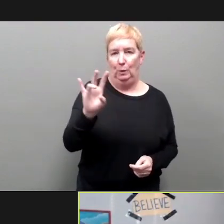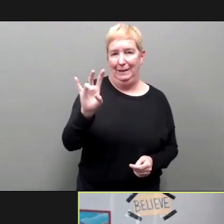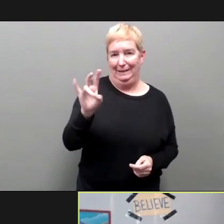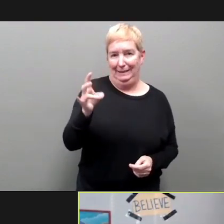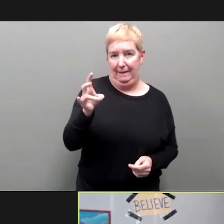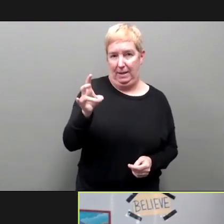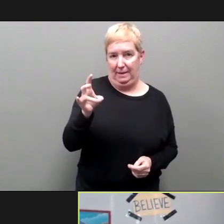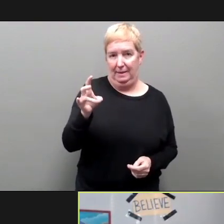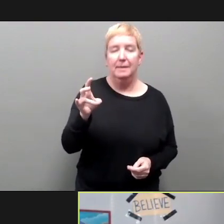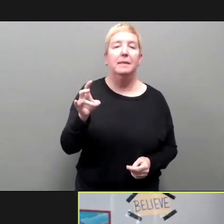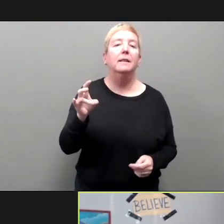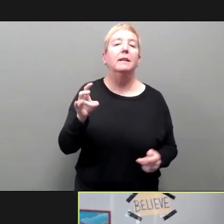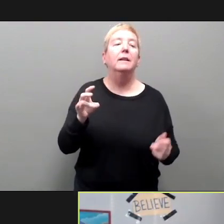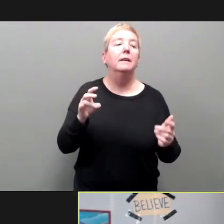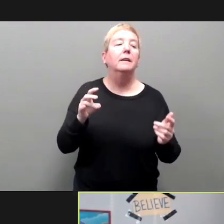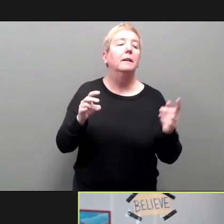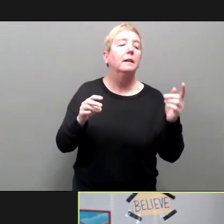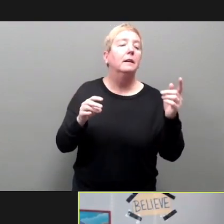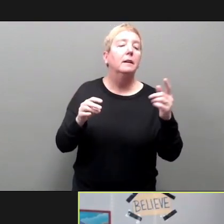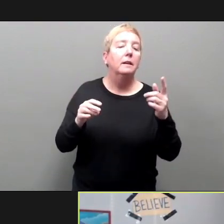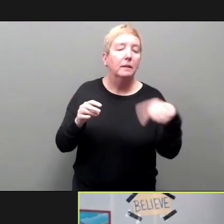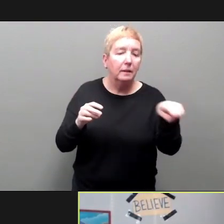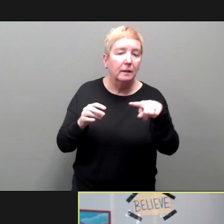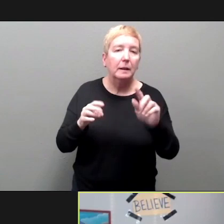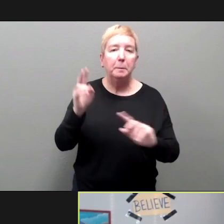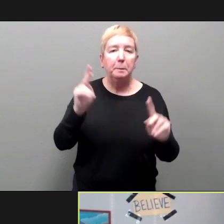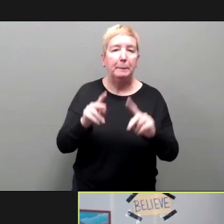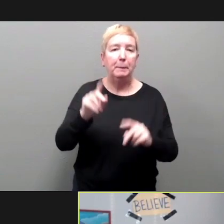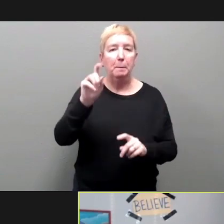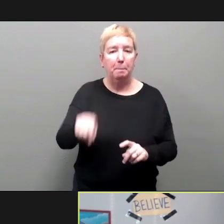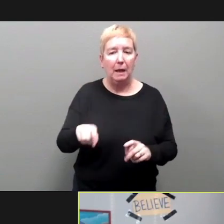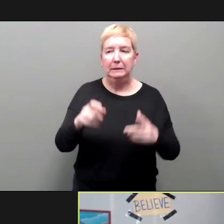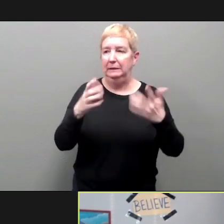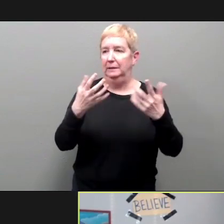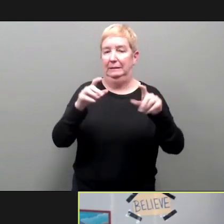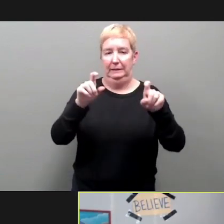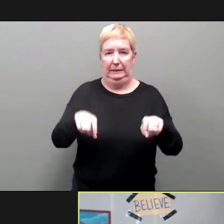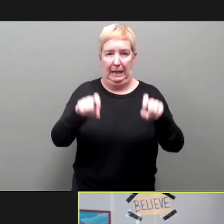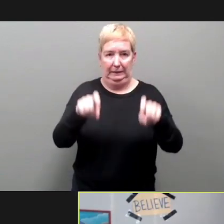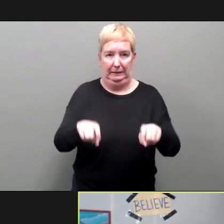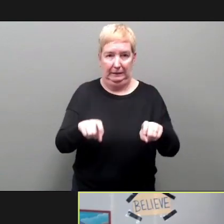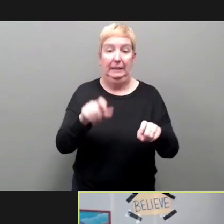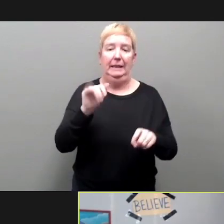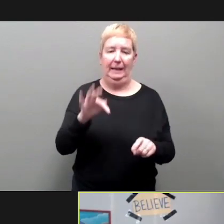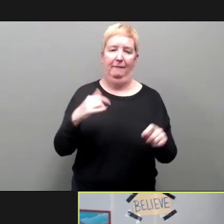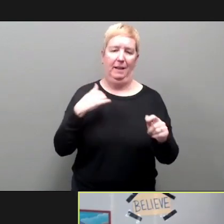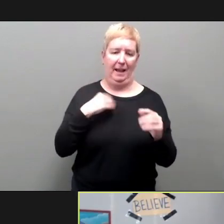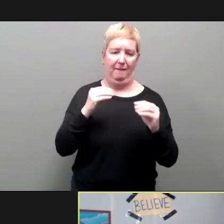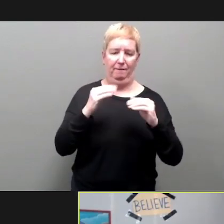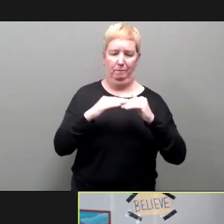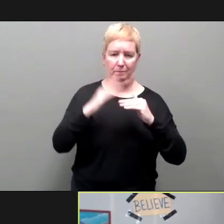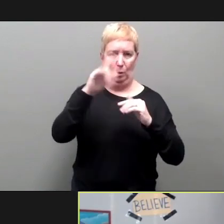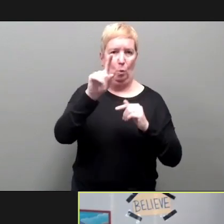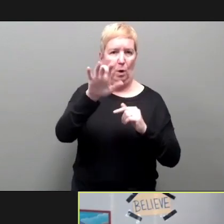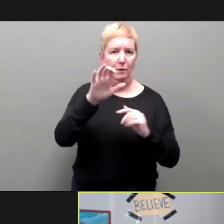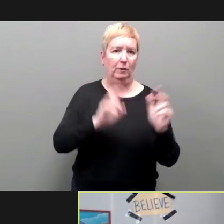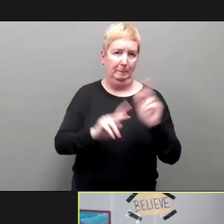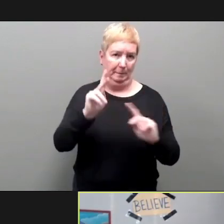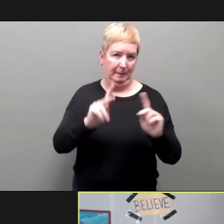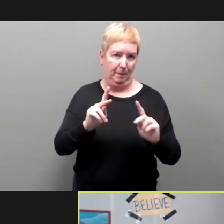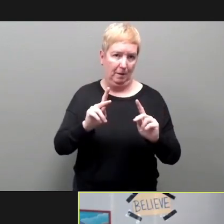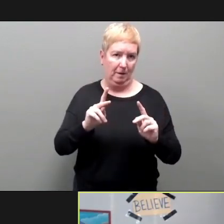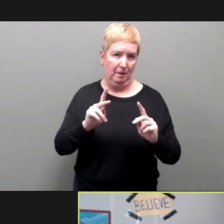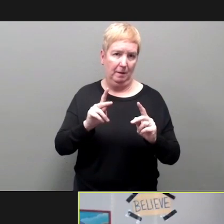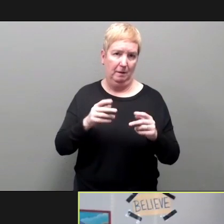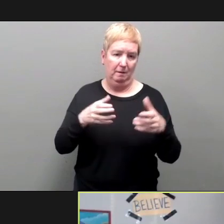people who do have to get tested are people who are working in places that have more than 100 people. So